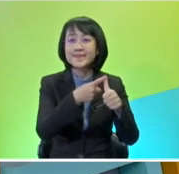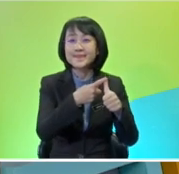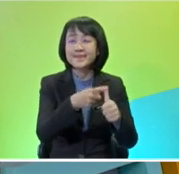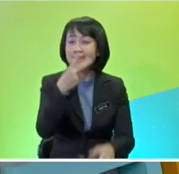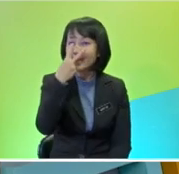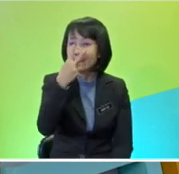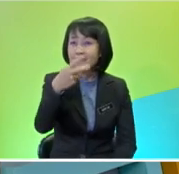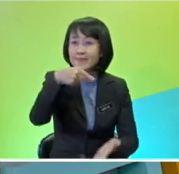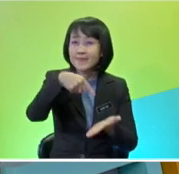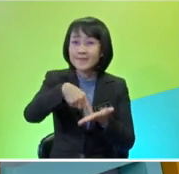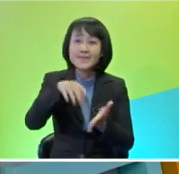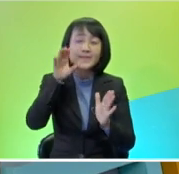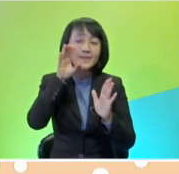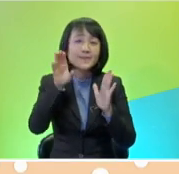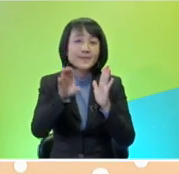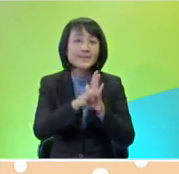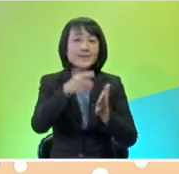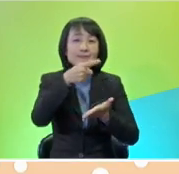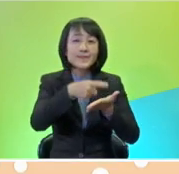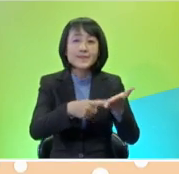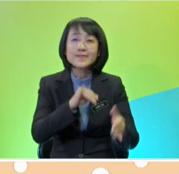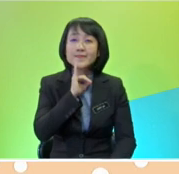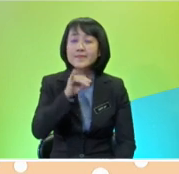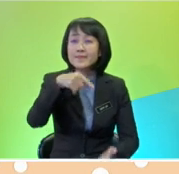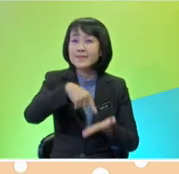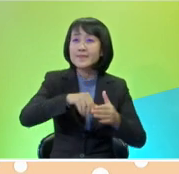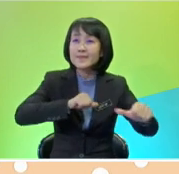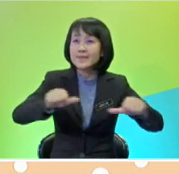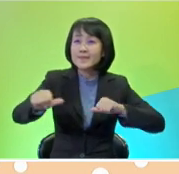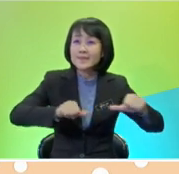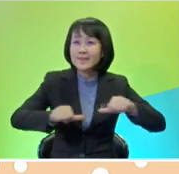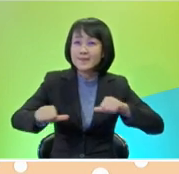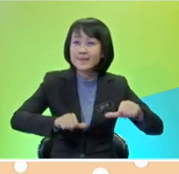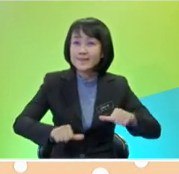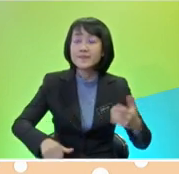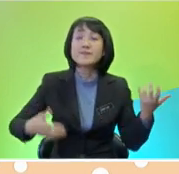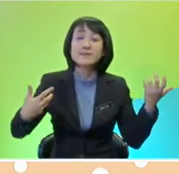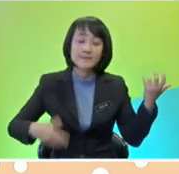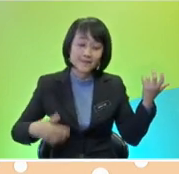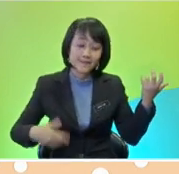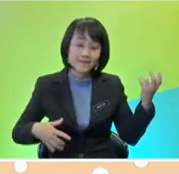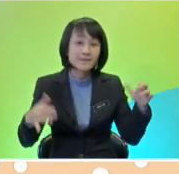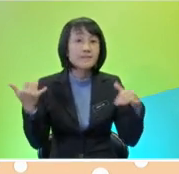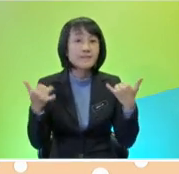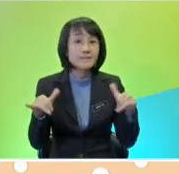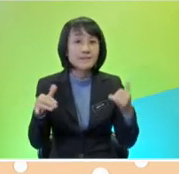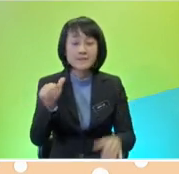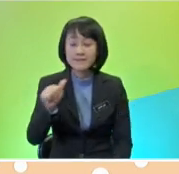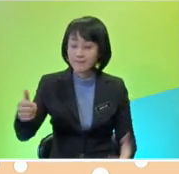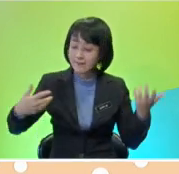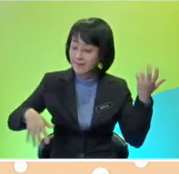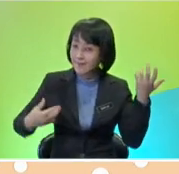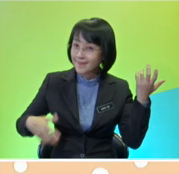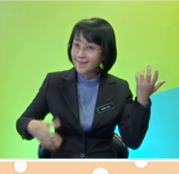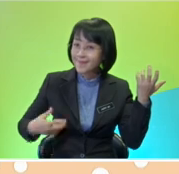this picture. What is this activity, Chris? He's playing the guitar. Yeah, play a guitar. So